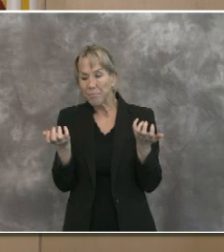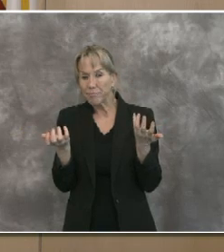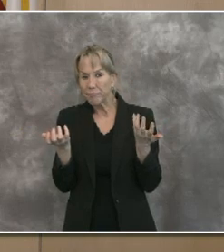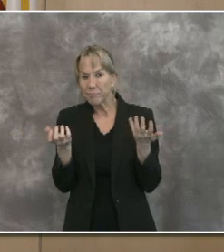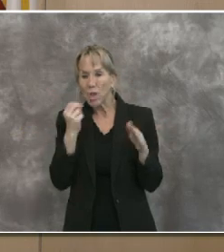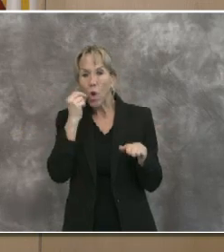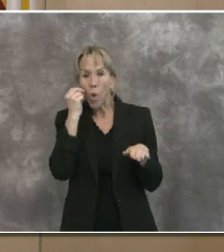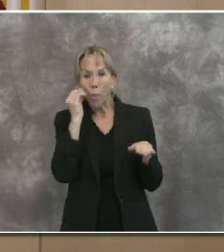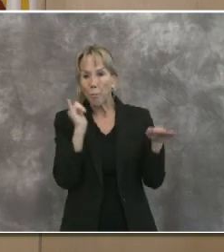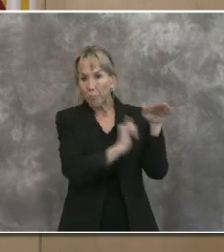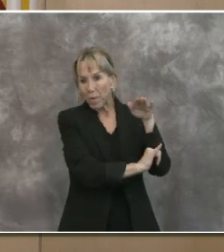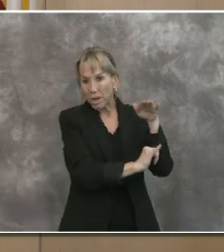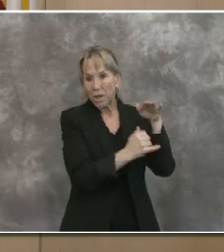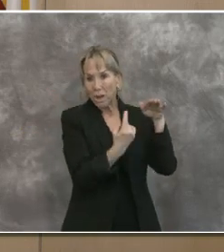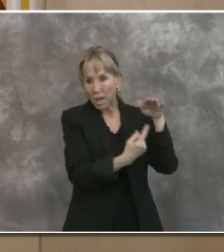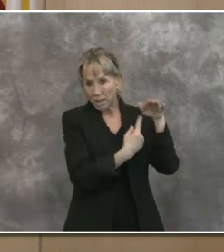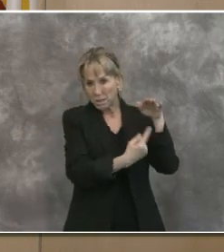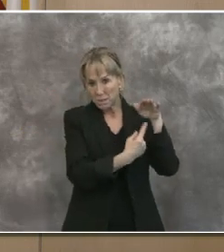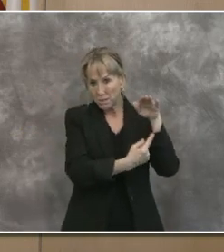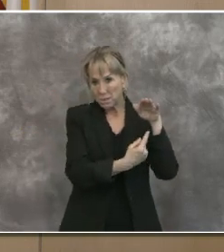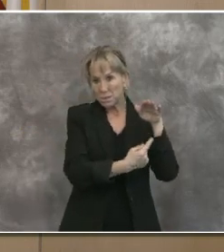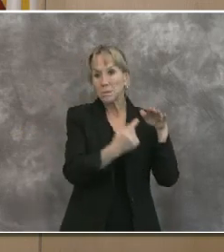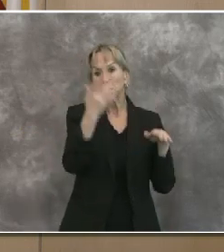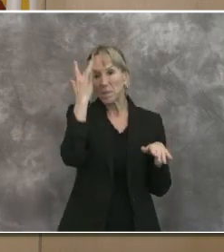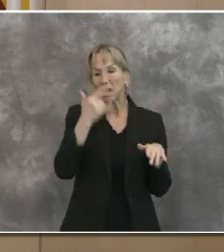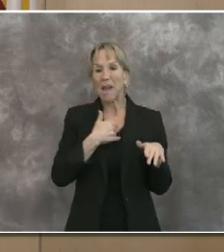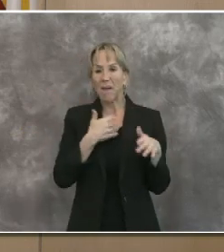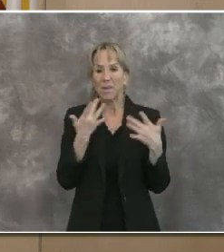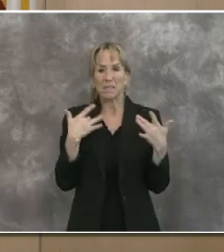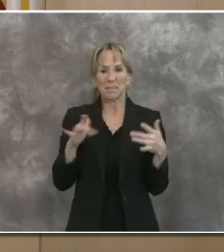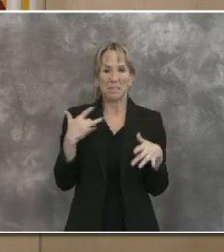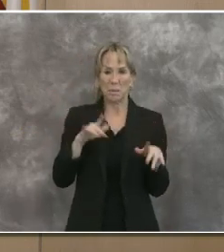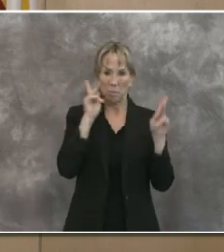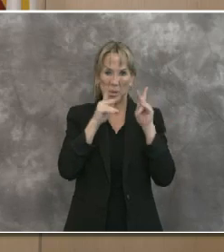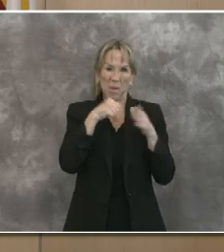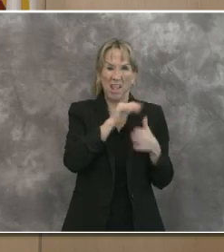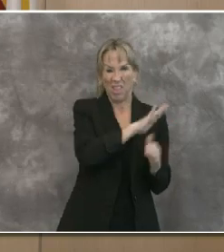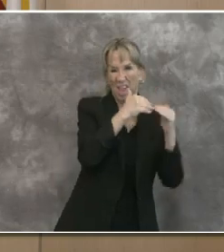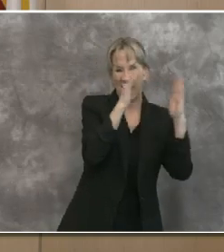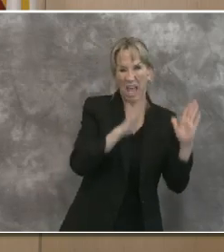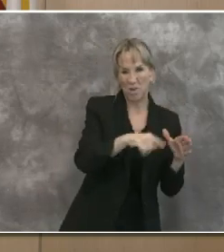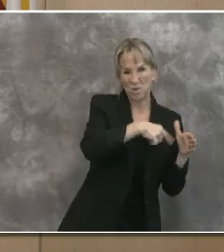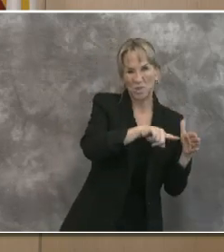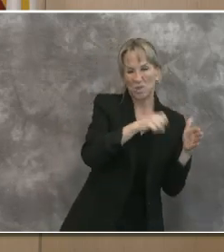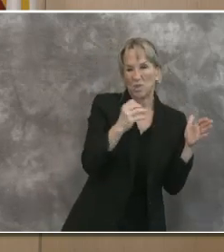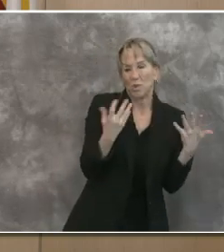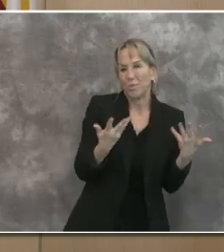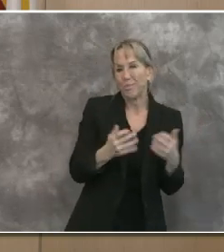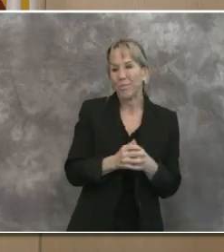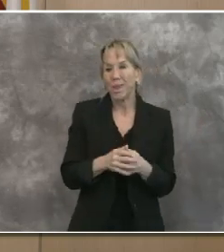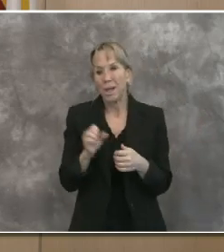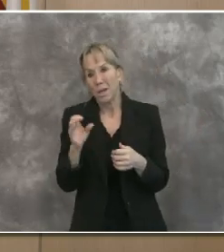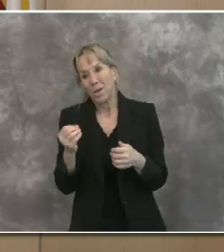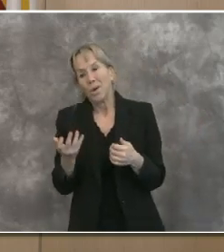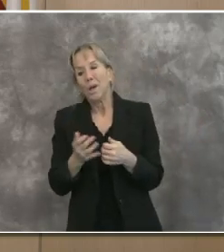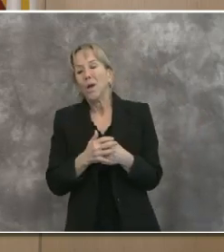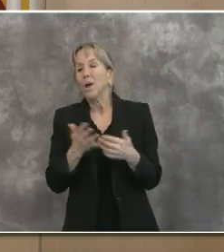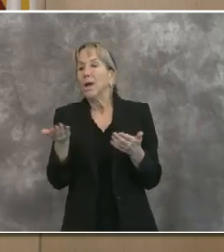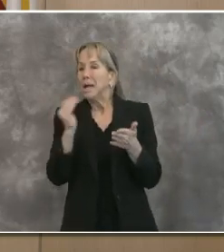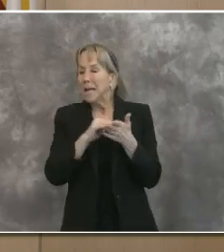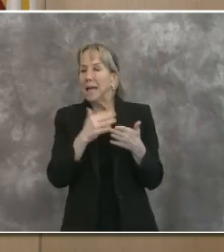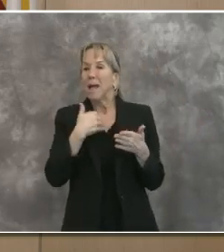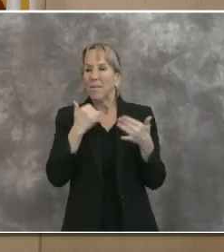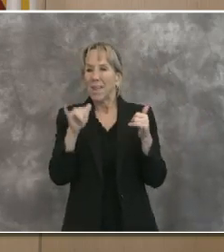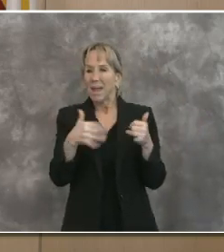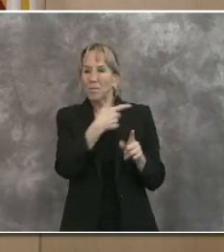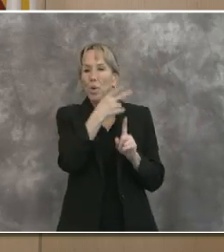home isolate at their home because they might have vulnerable populations within their home. And again, we have our public